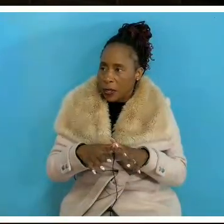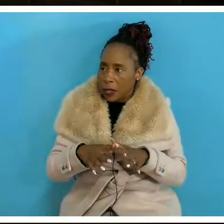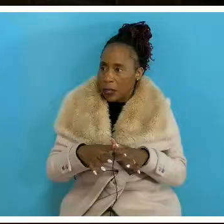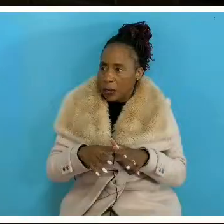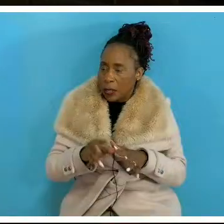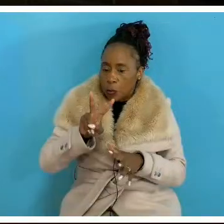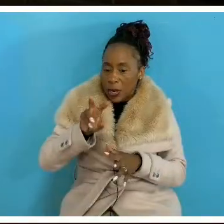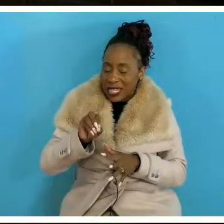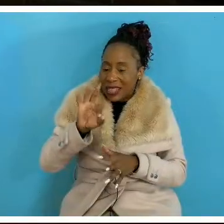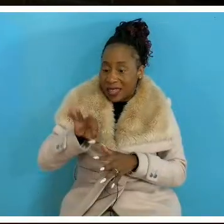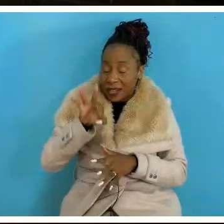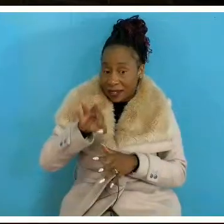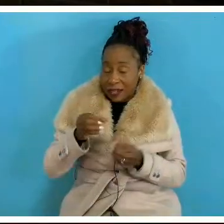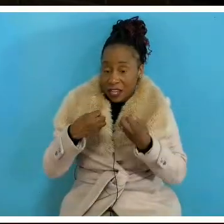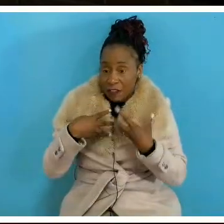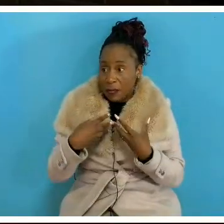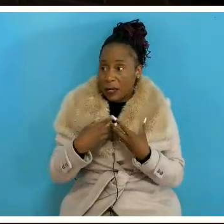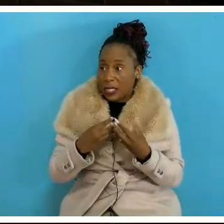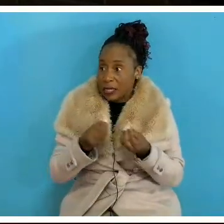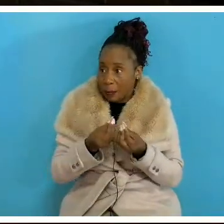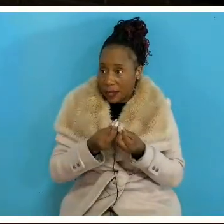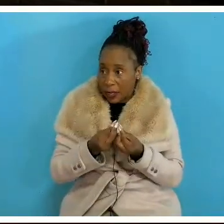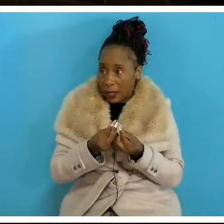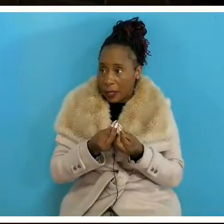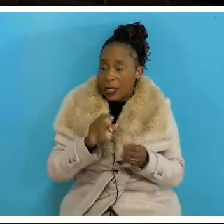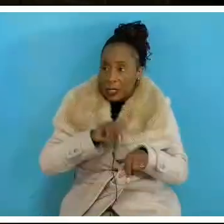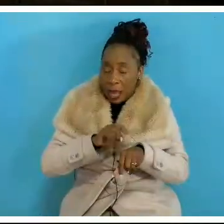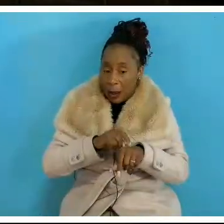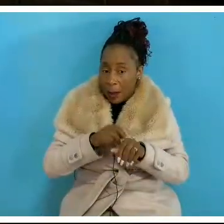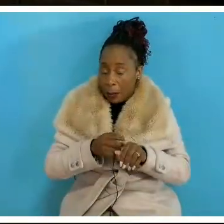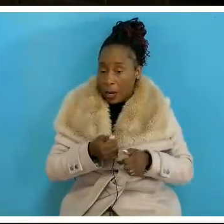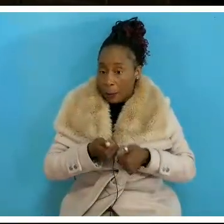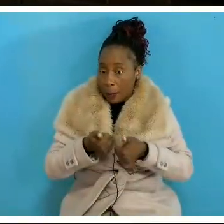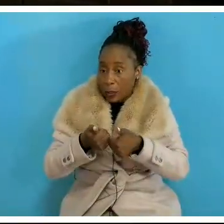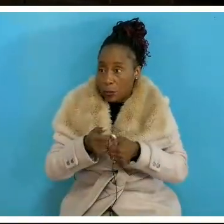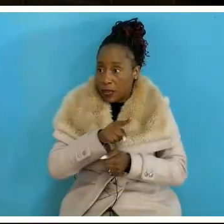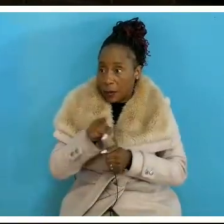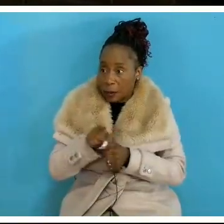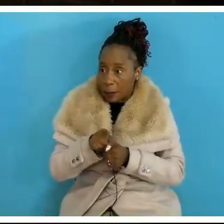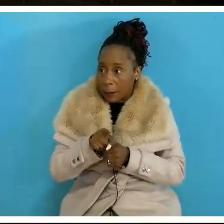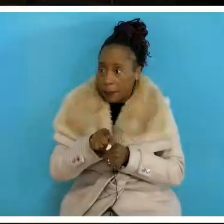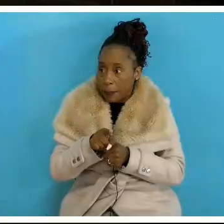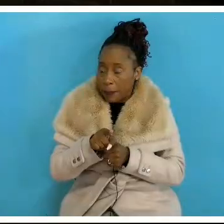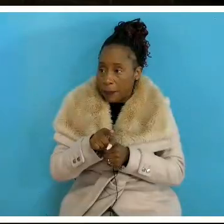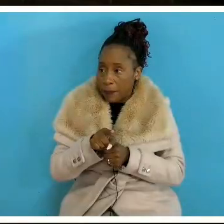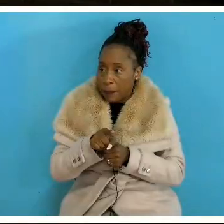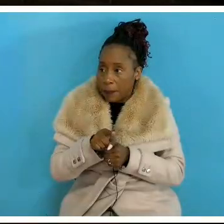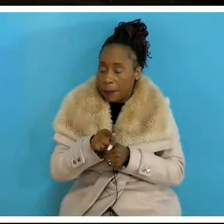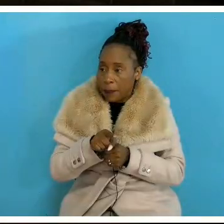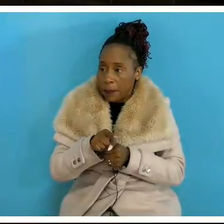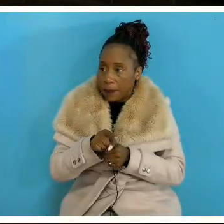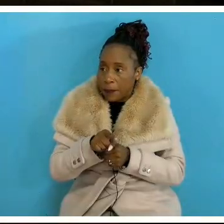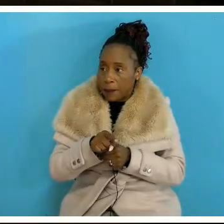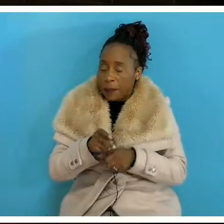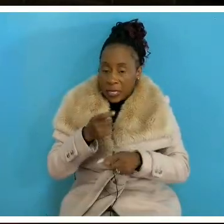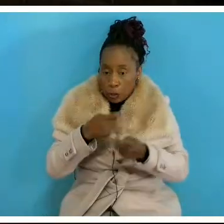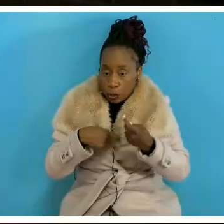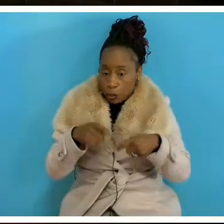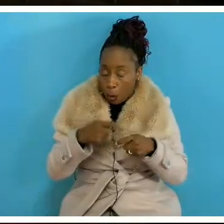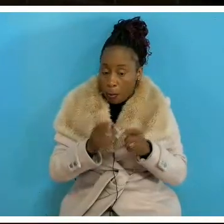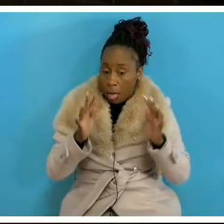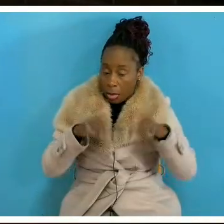2013. And when I went to them, when the shop burned down, I gave them all the details and